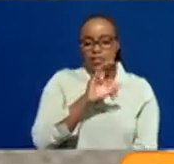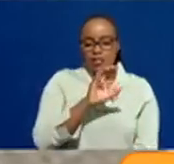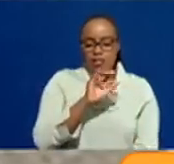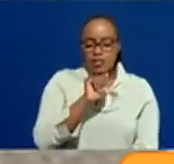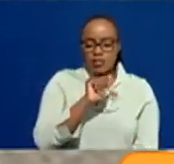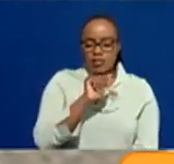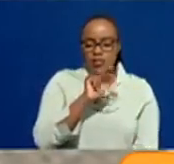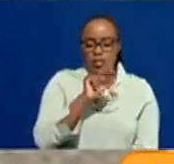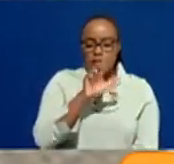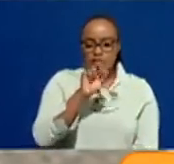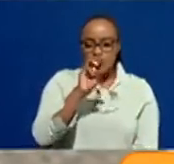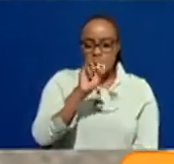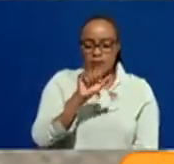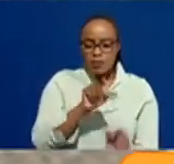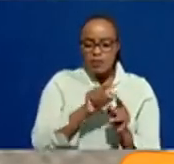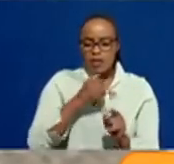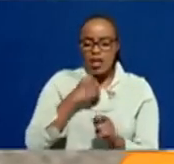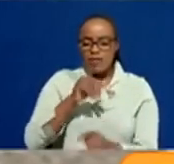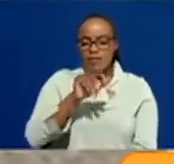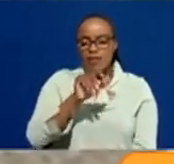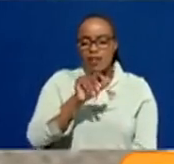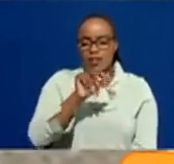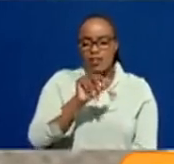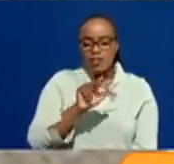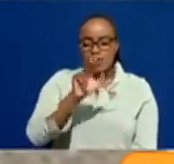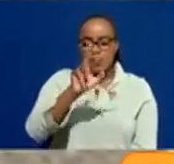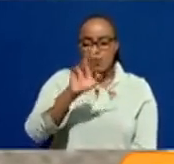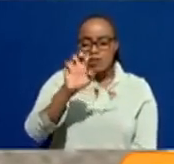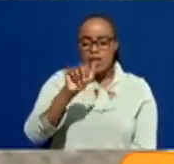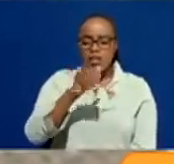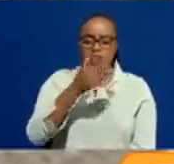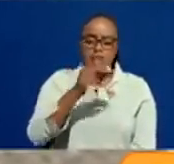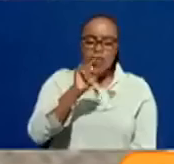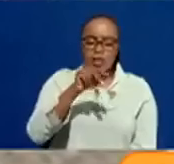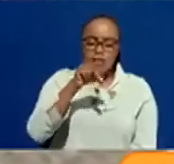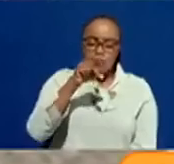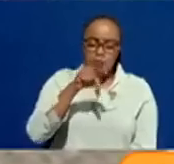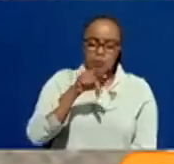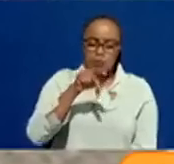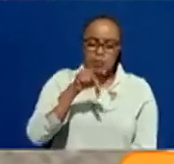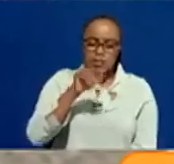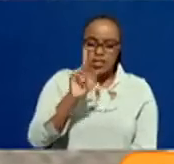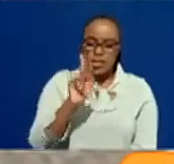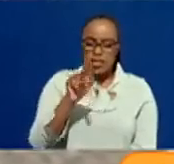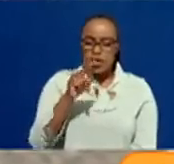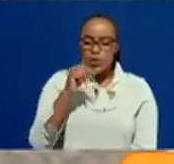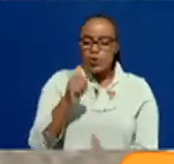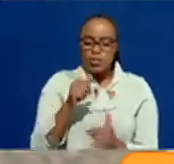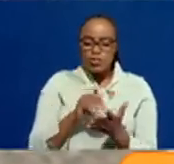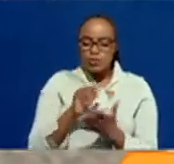we have urea fertilizers, and we have NPK blends and all of that. Now, the question is, what's going to go